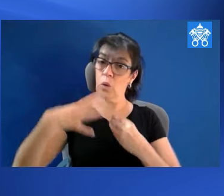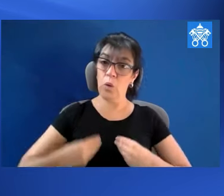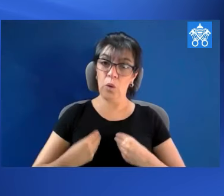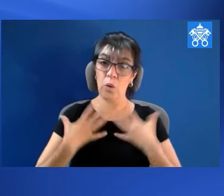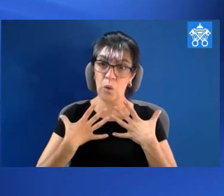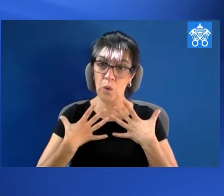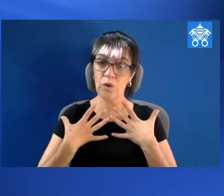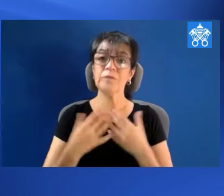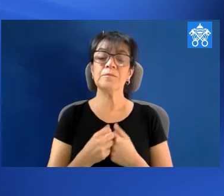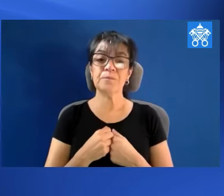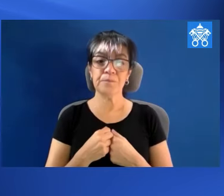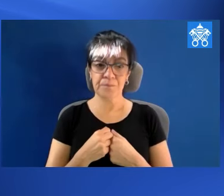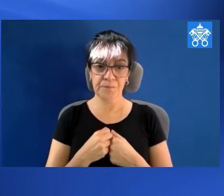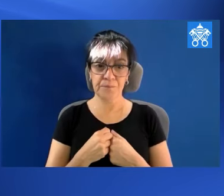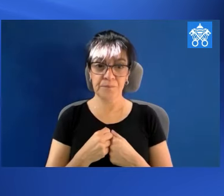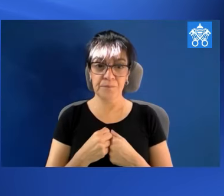it.